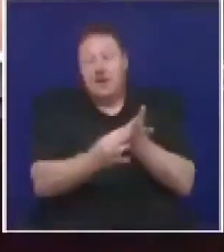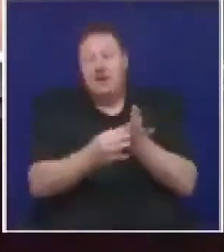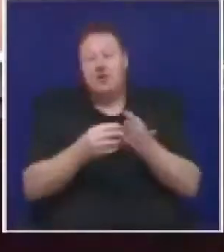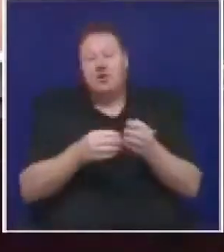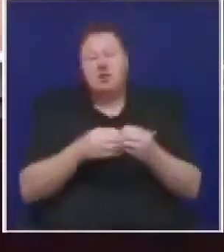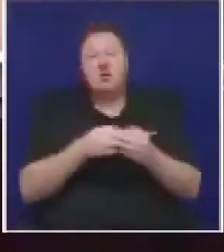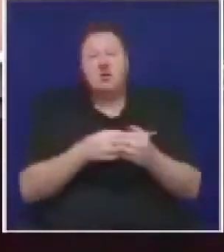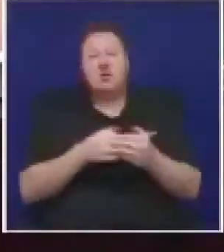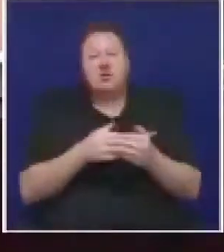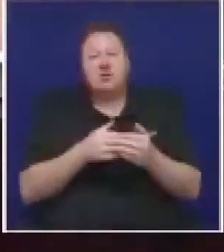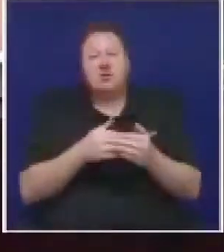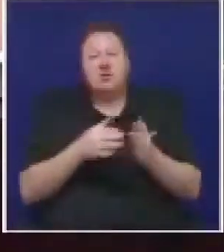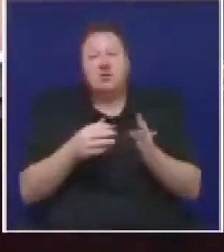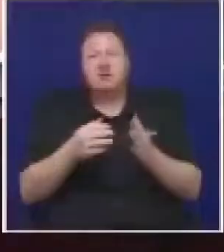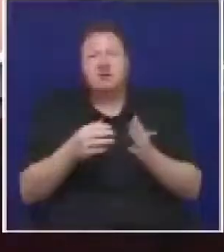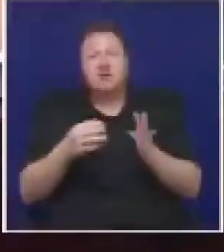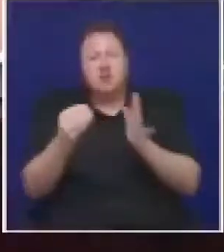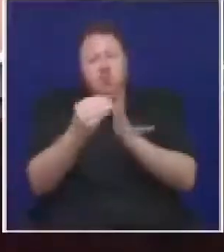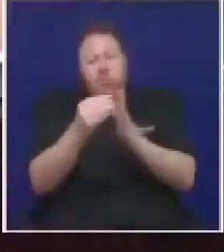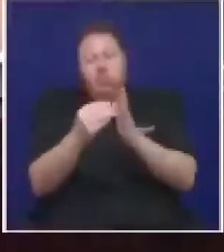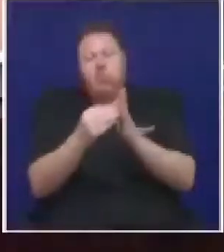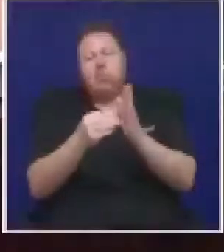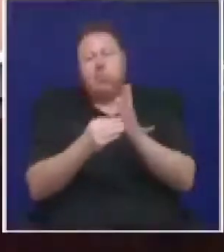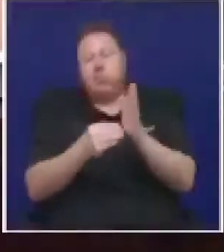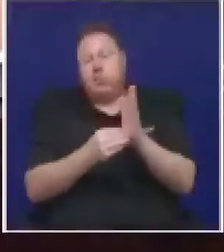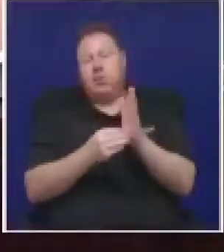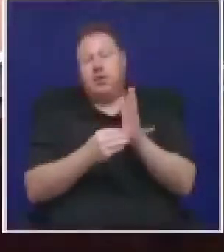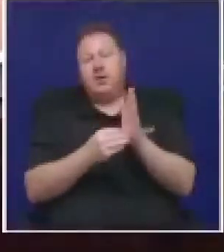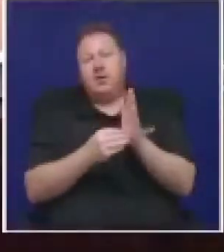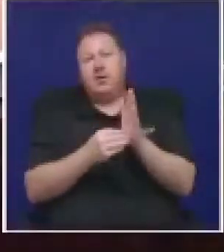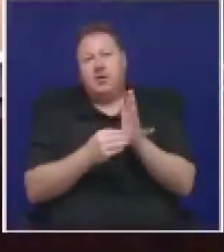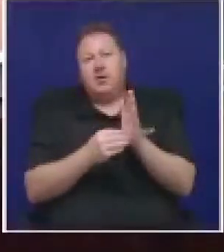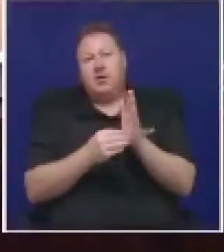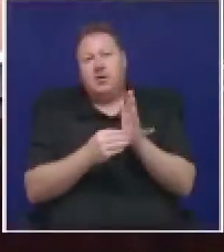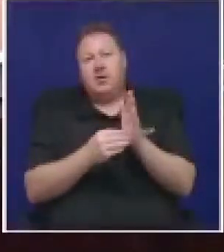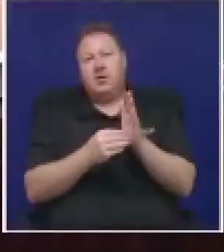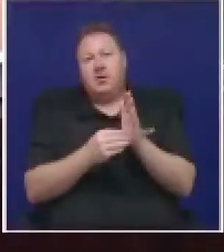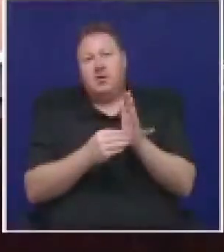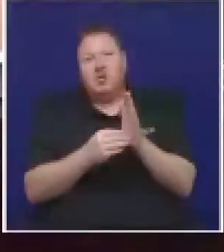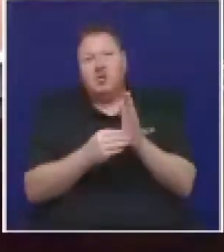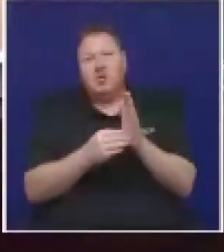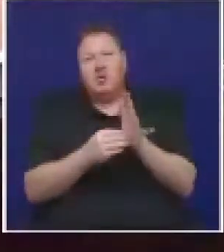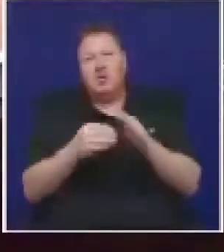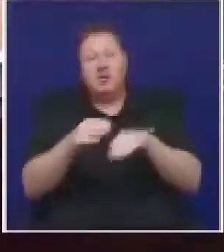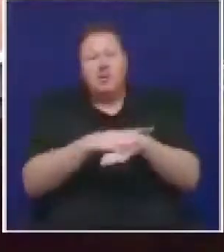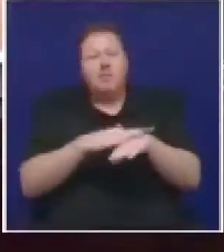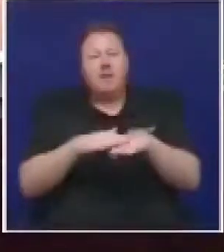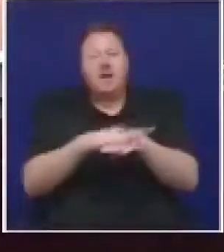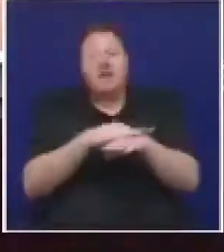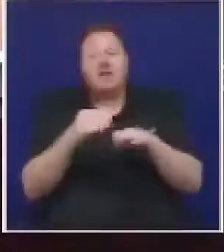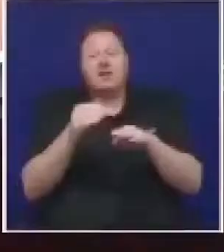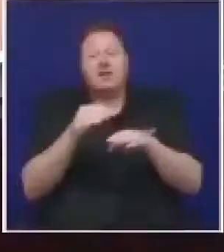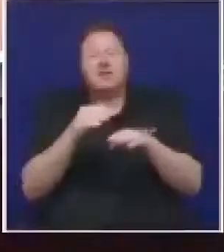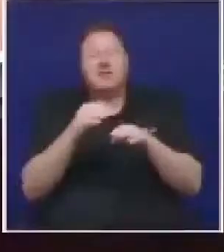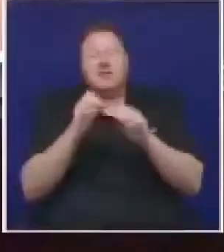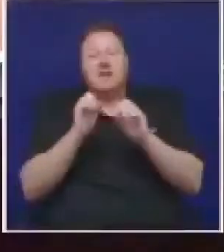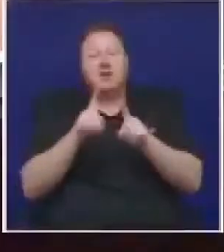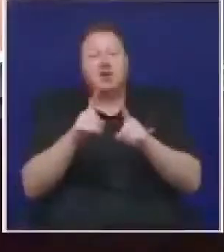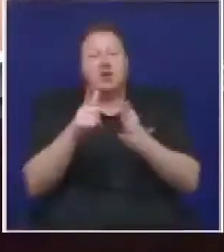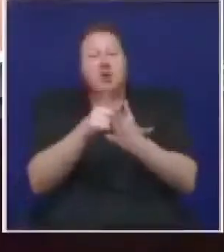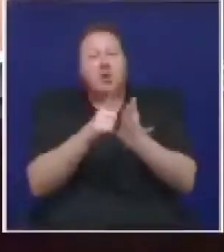the implementation, firstly, of clauses 4 and 5 of the Basic Education Laws Amendment